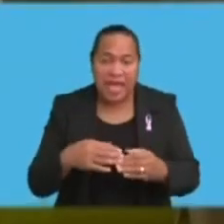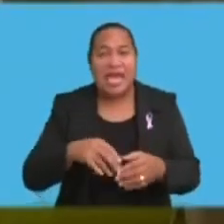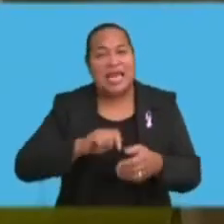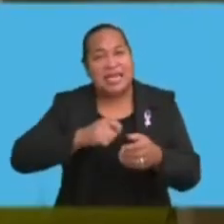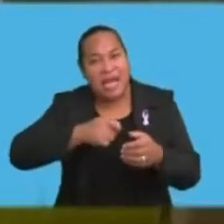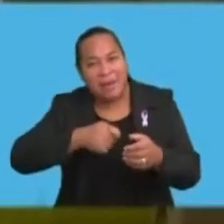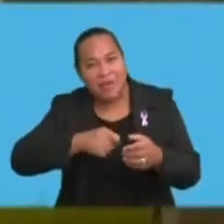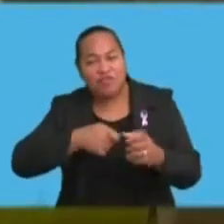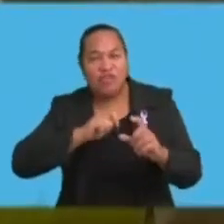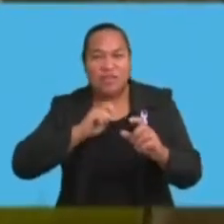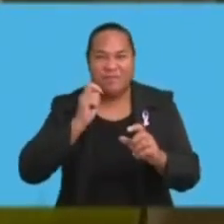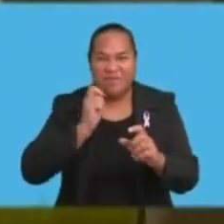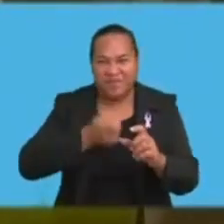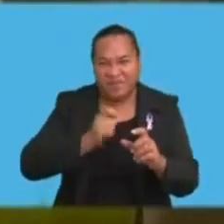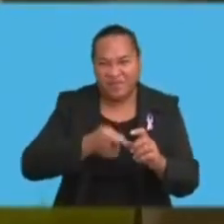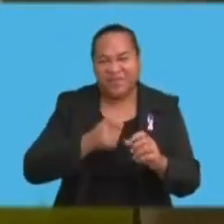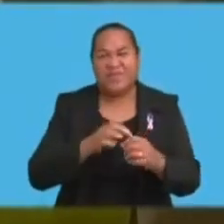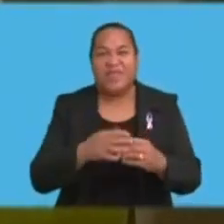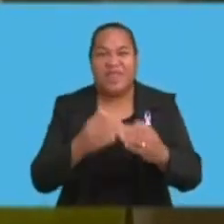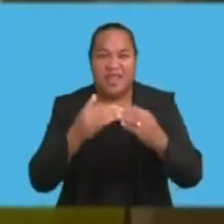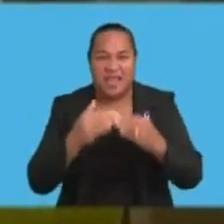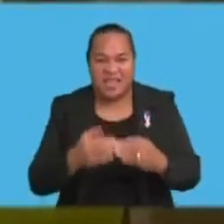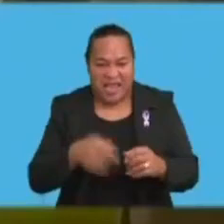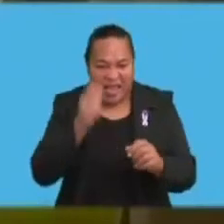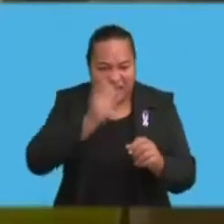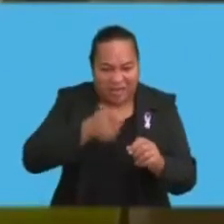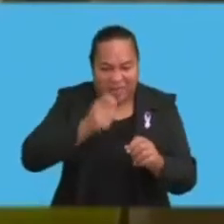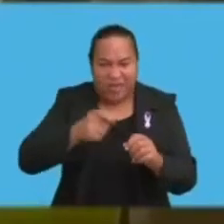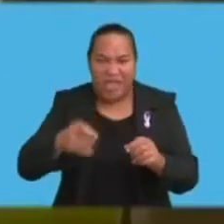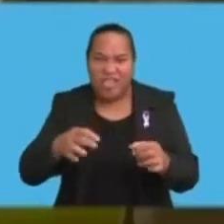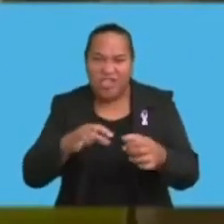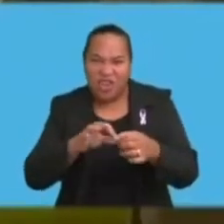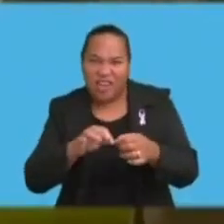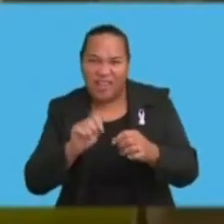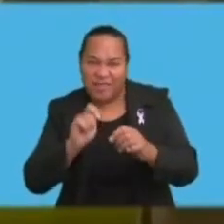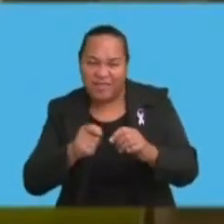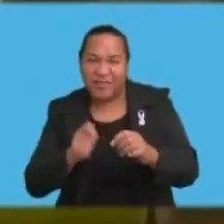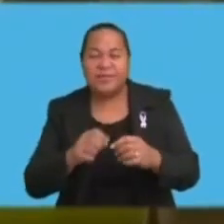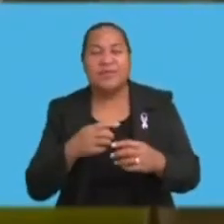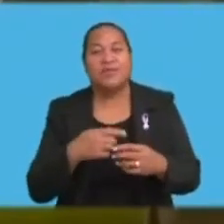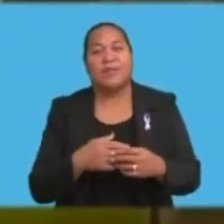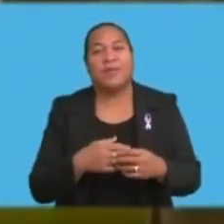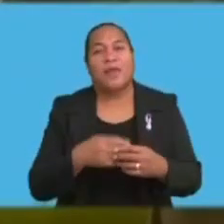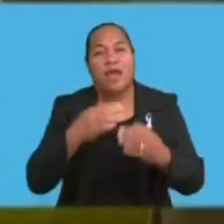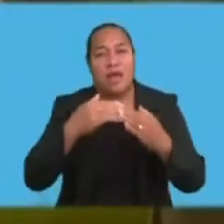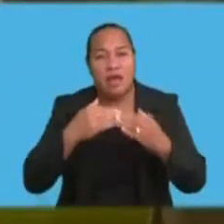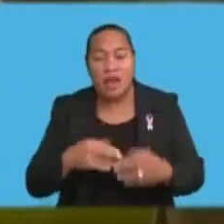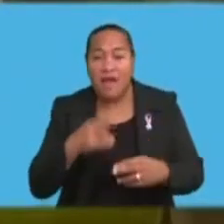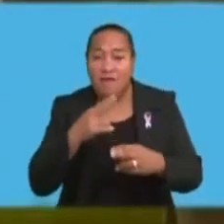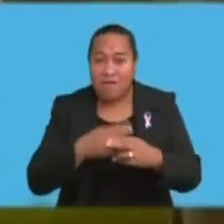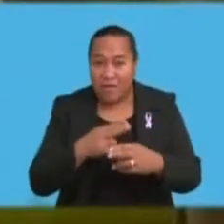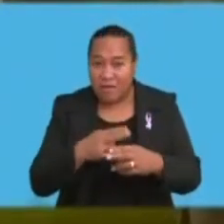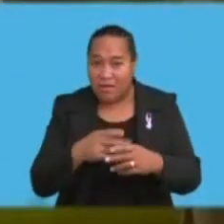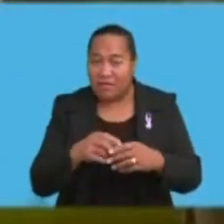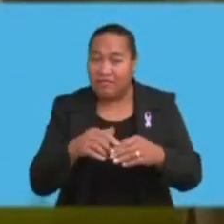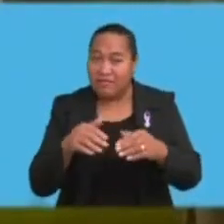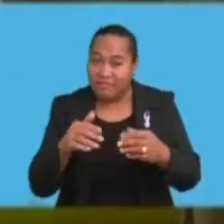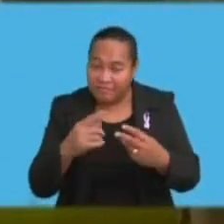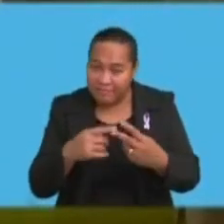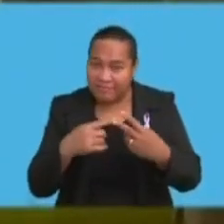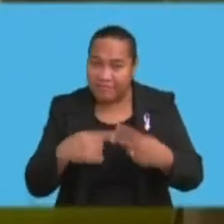2. National Certificate in Cabinet Making and Joinery, Level 2. National Certificate in Plumbing and Sheet Metal Works, Level